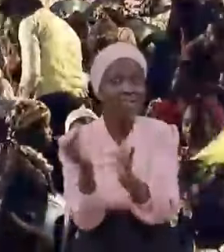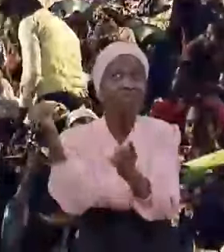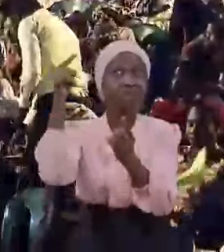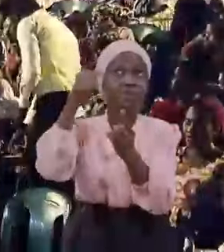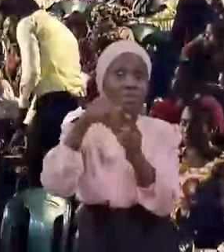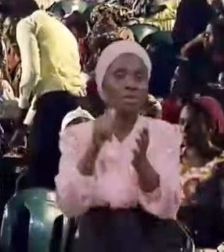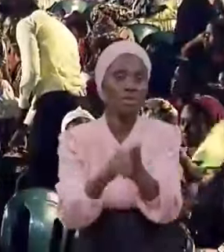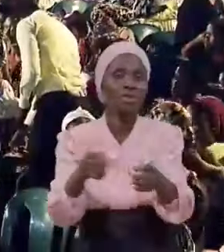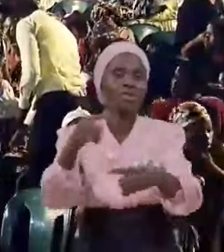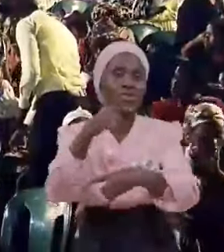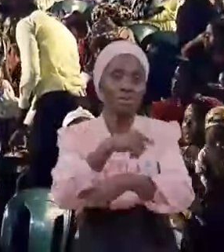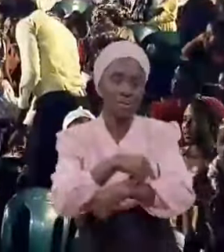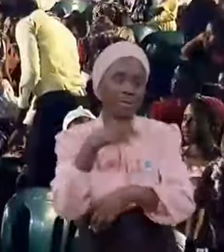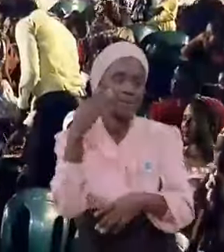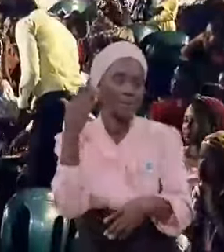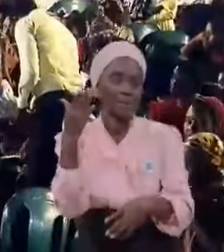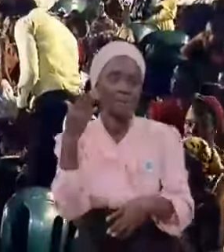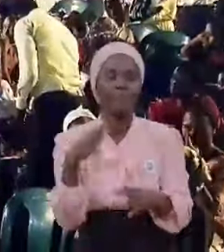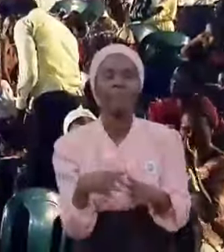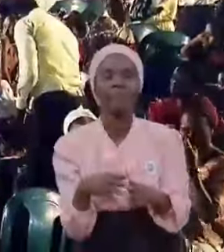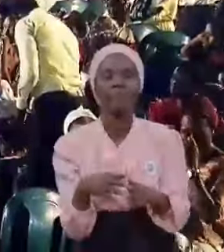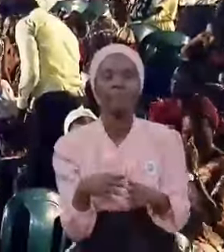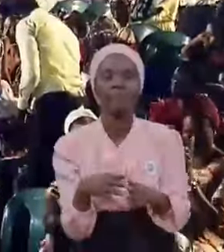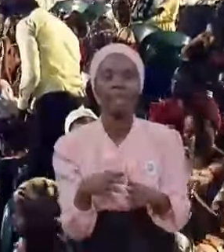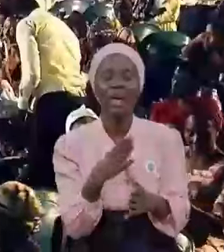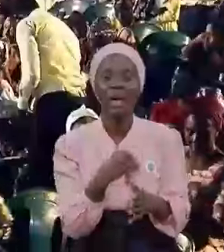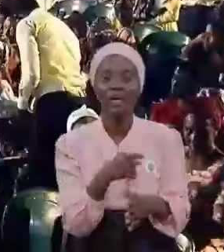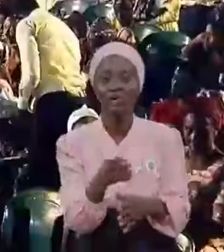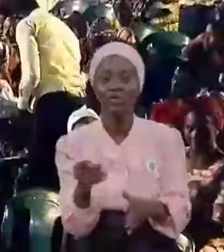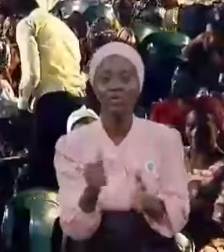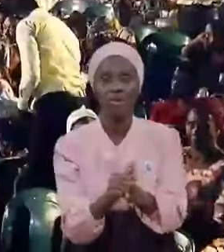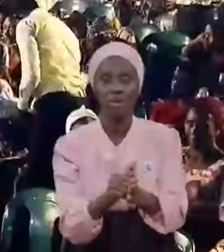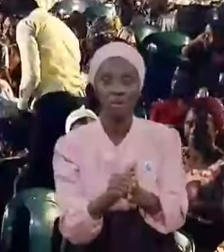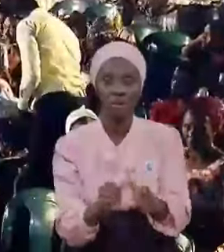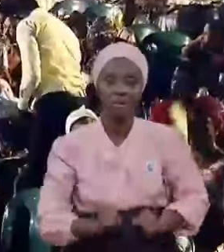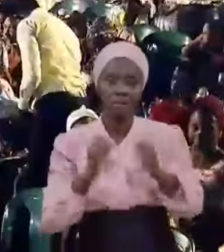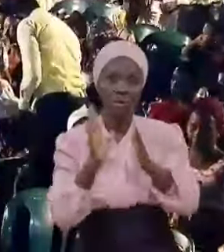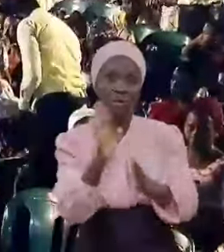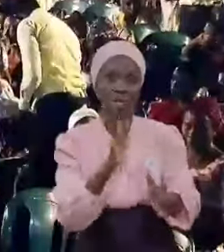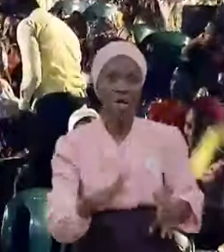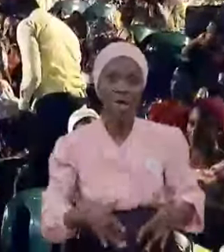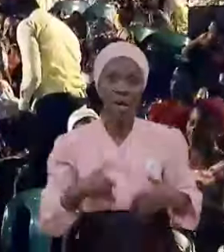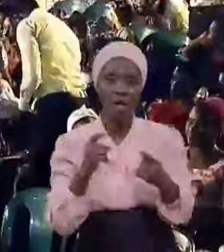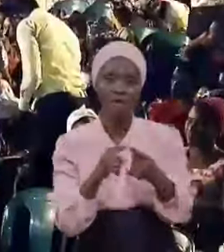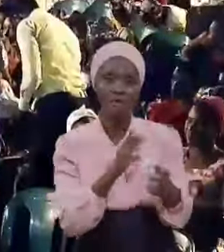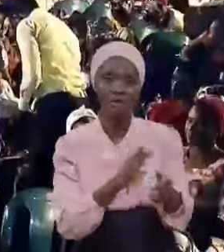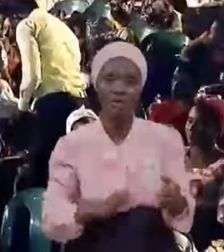Thursday till this night, remember, there is going to be believers' banquet,